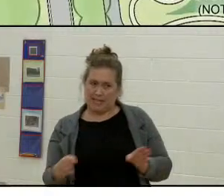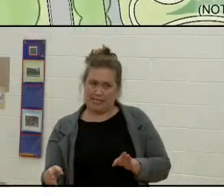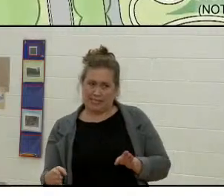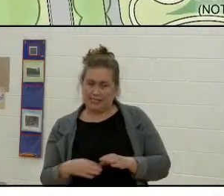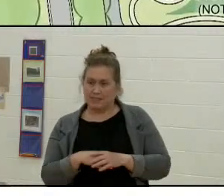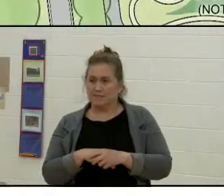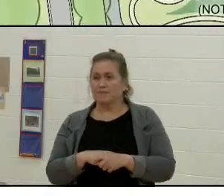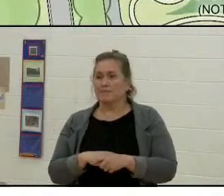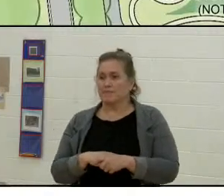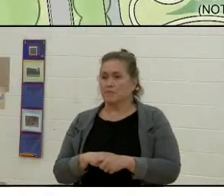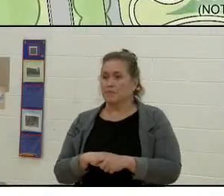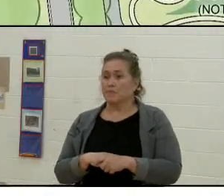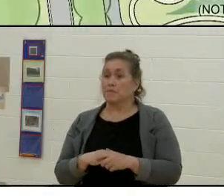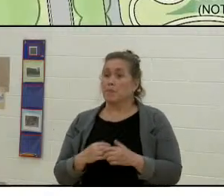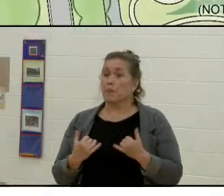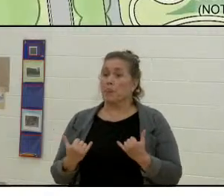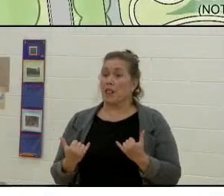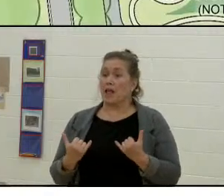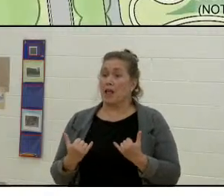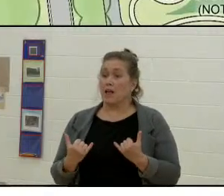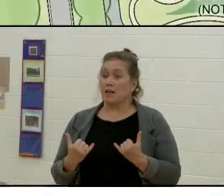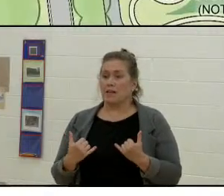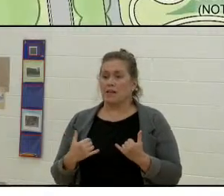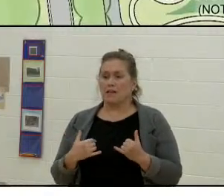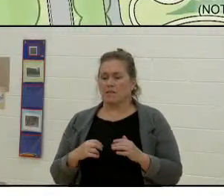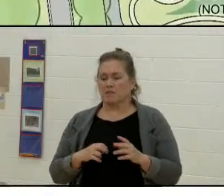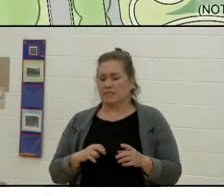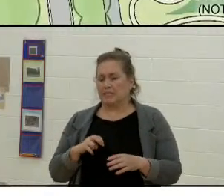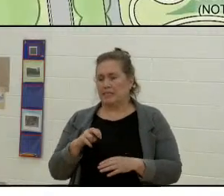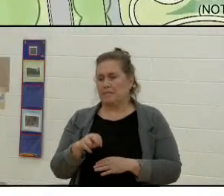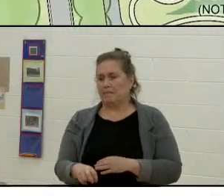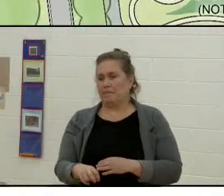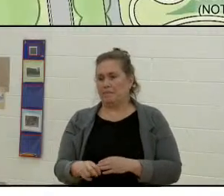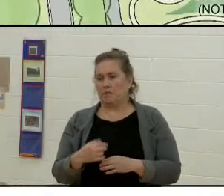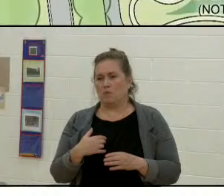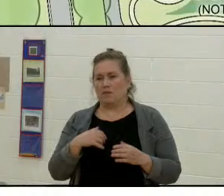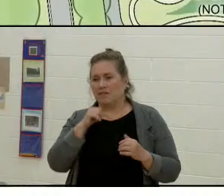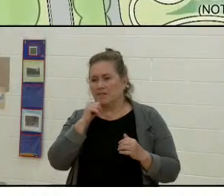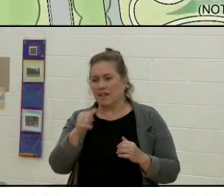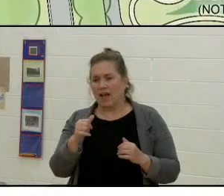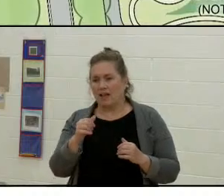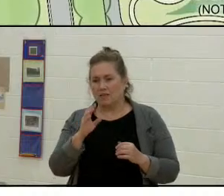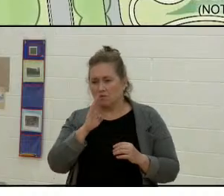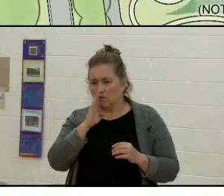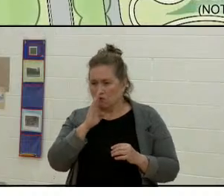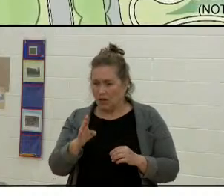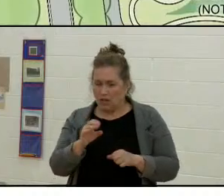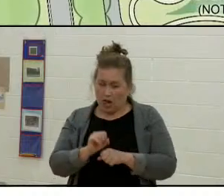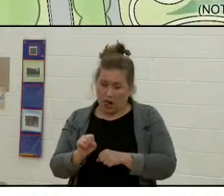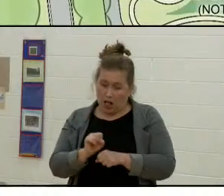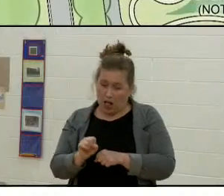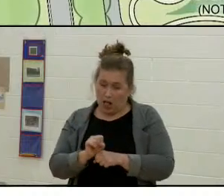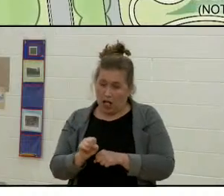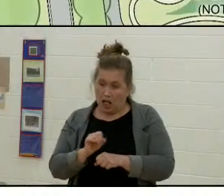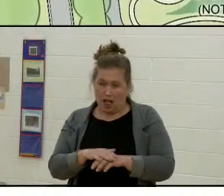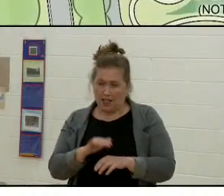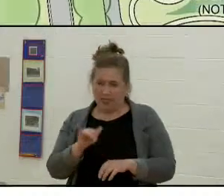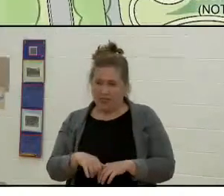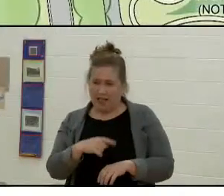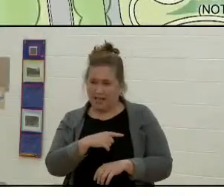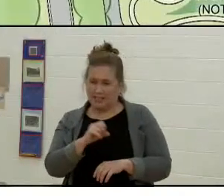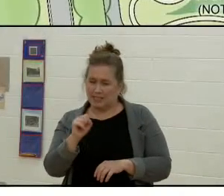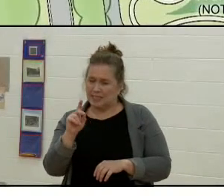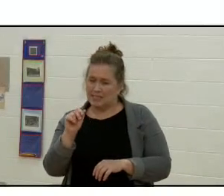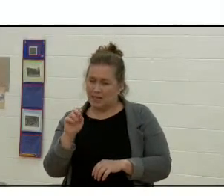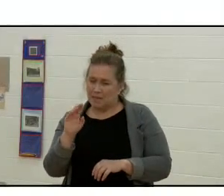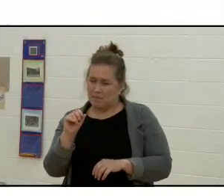I'm going to skip on from here because, like I said, we're not directly working on this part of the site, so I'm not really the one to answer